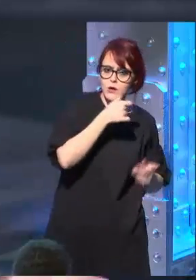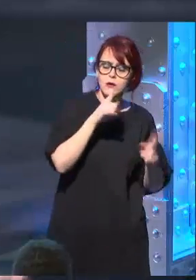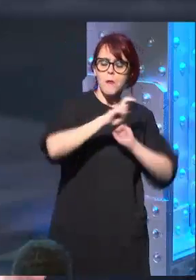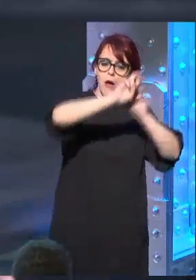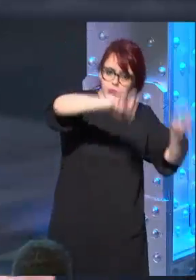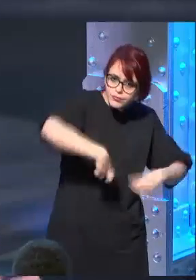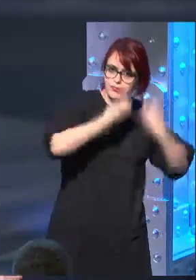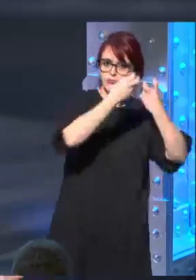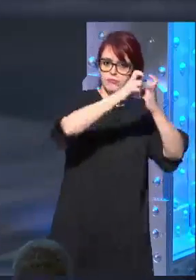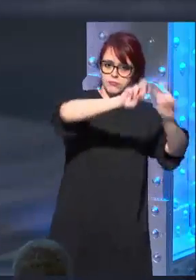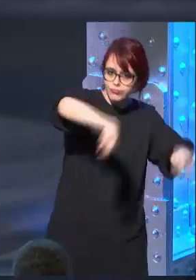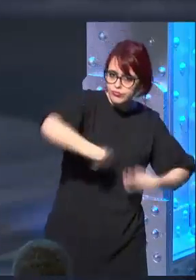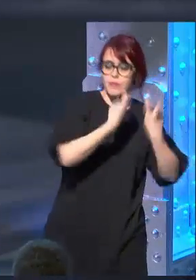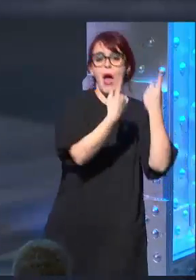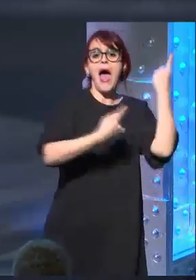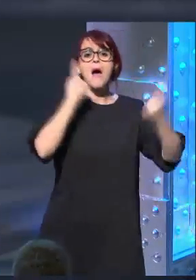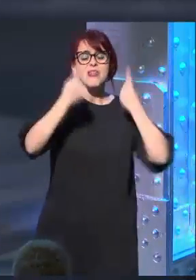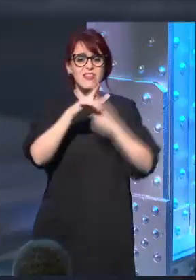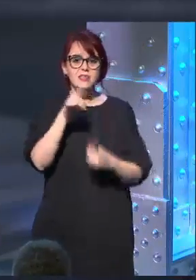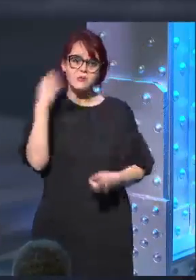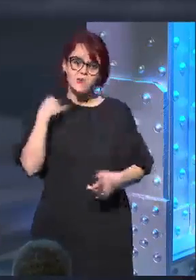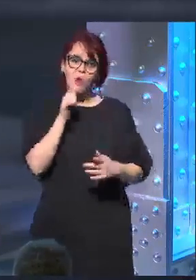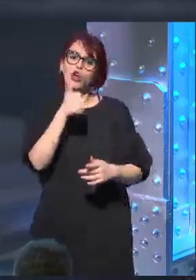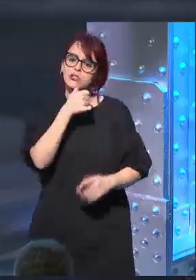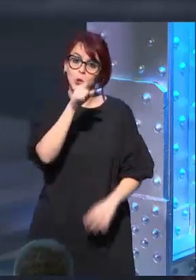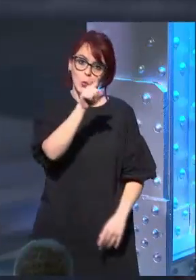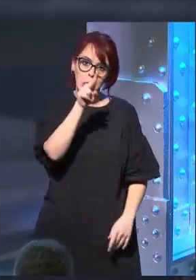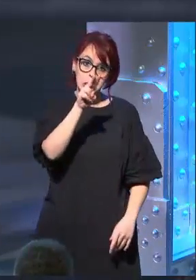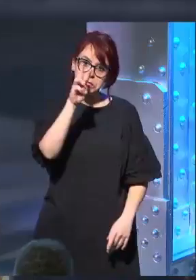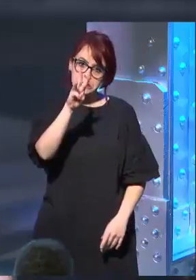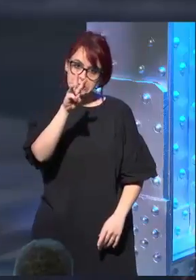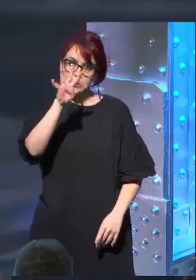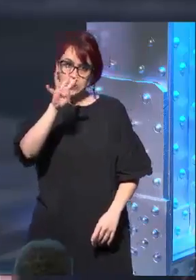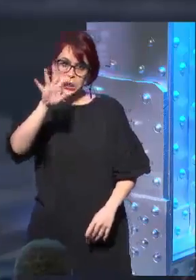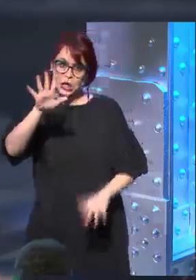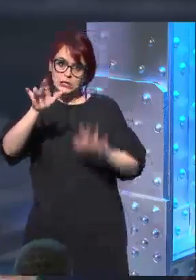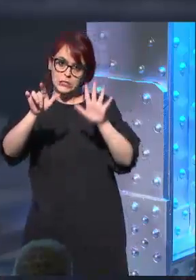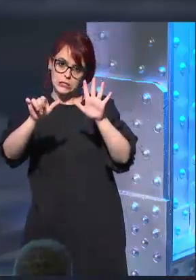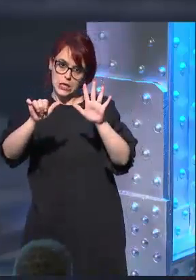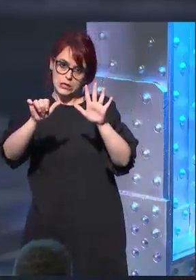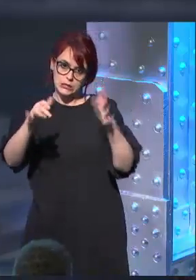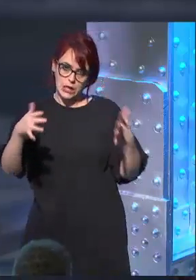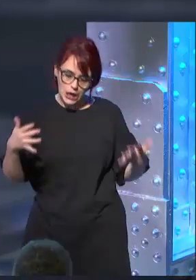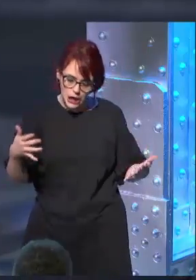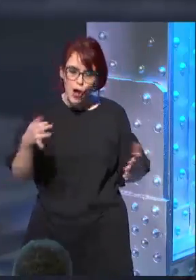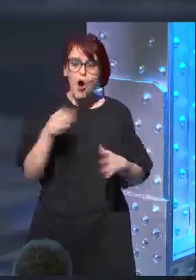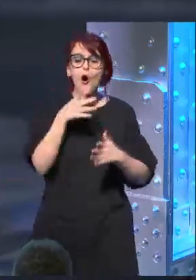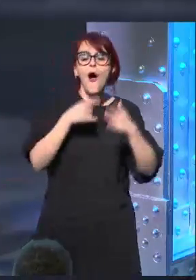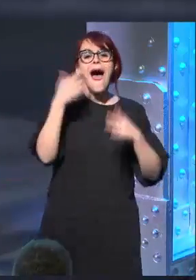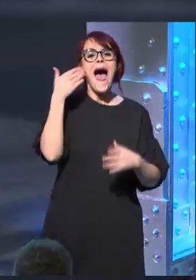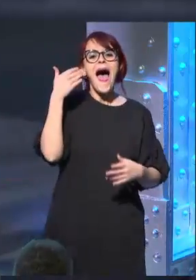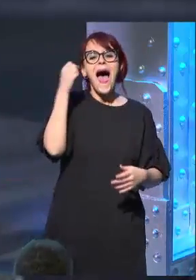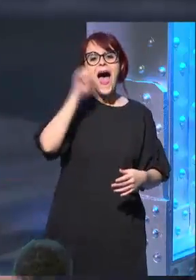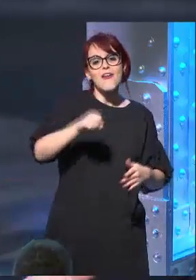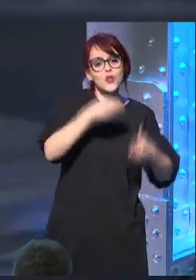changing passwords regularly is a good habit. We still find people who use 1, 2, 3, 4,